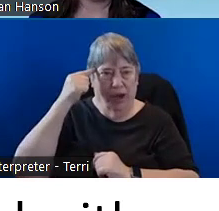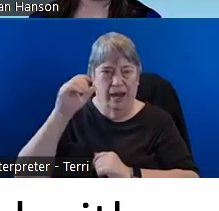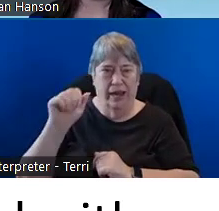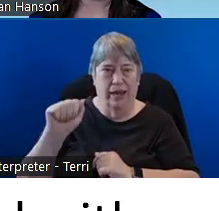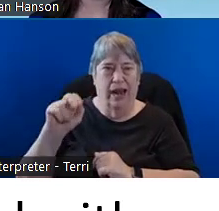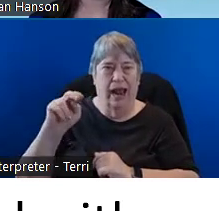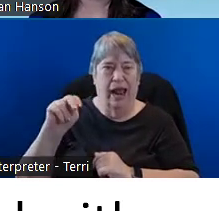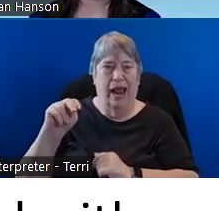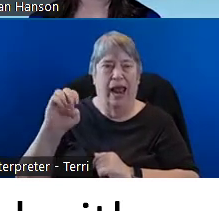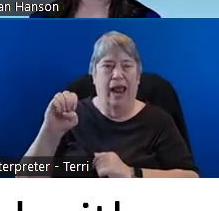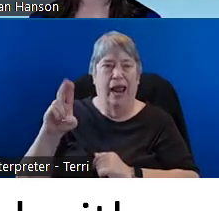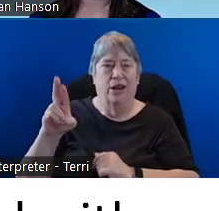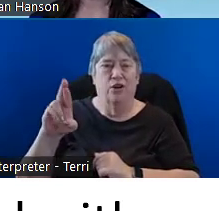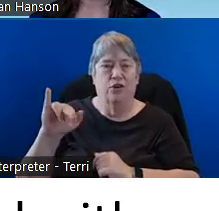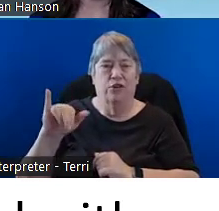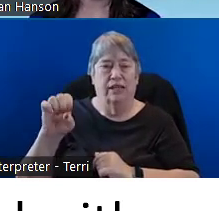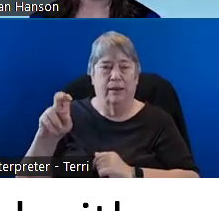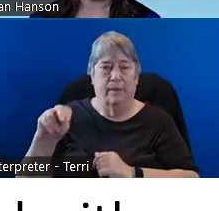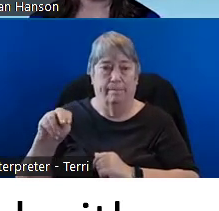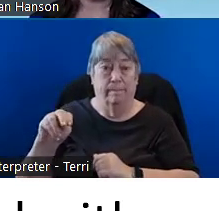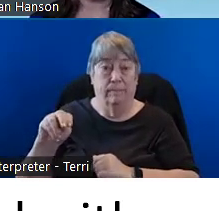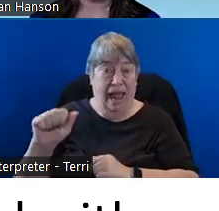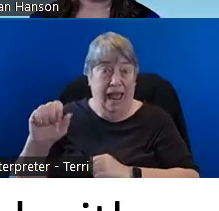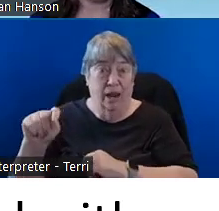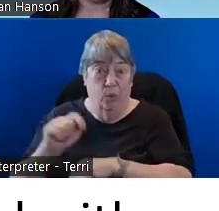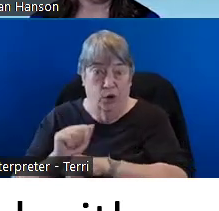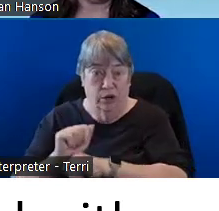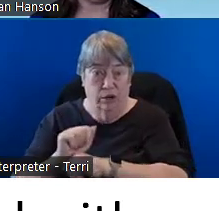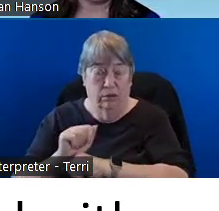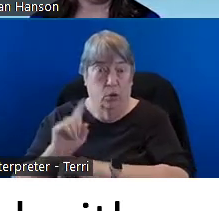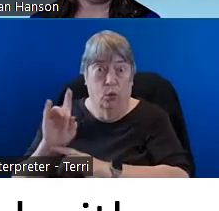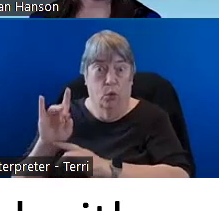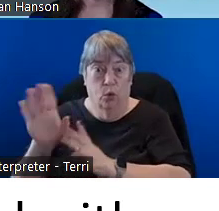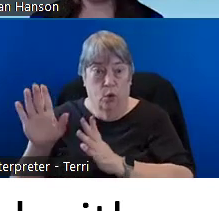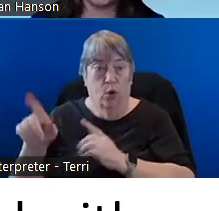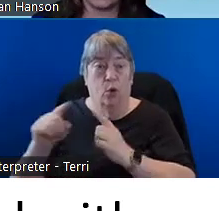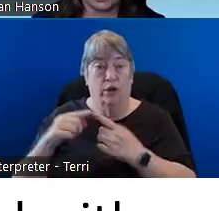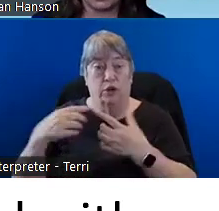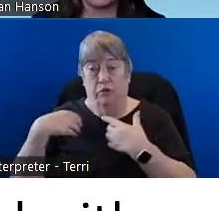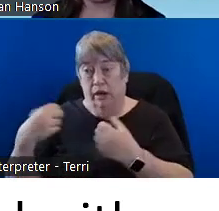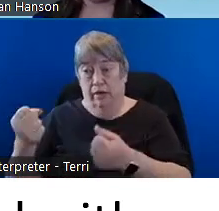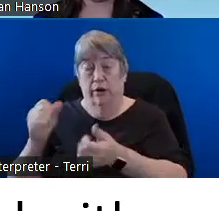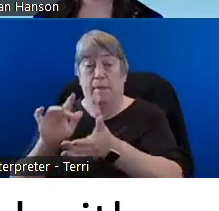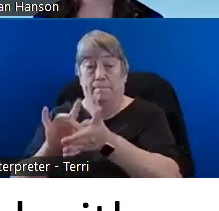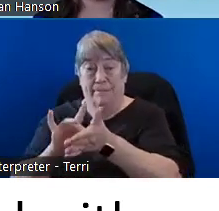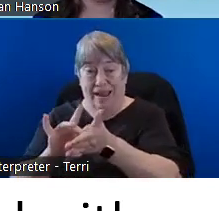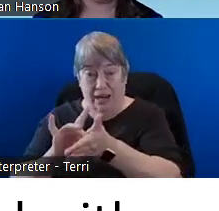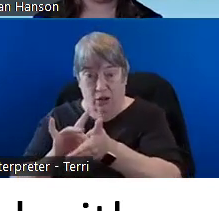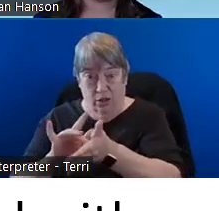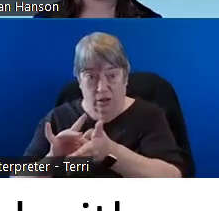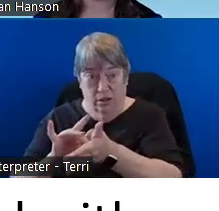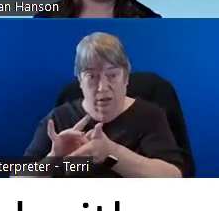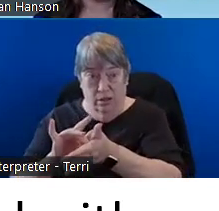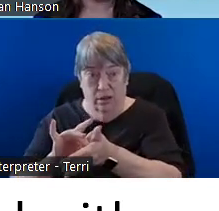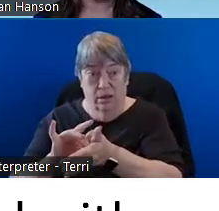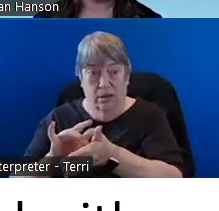her. And once she was able to go through the recovery of the medical part of the experience,